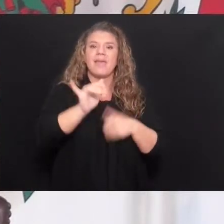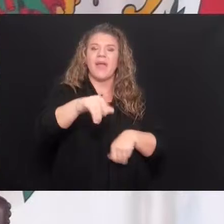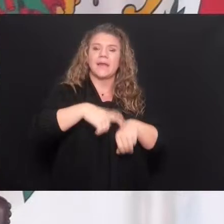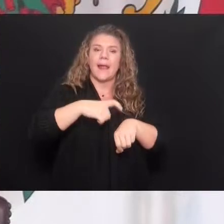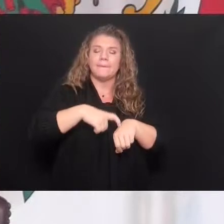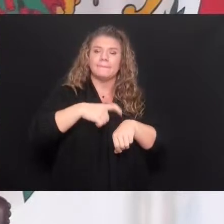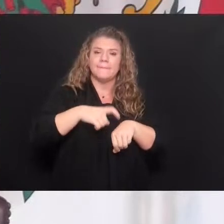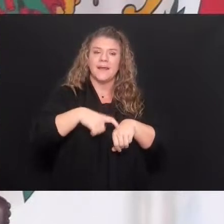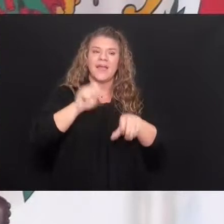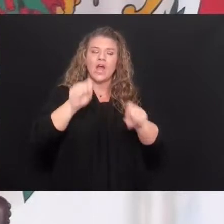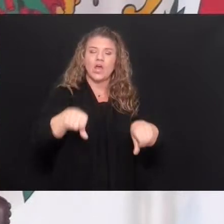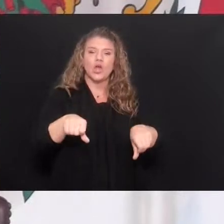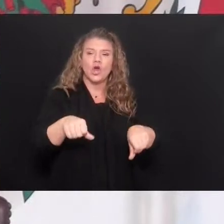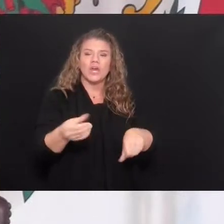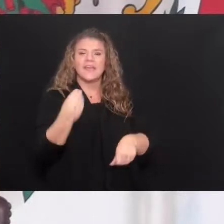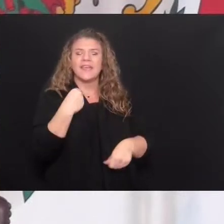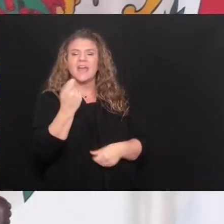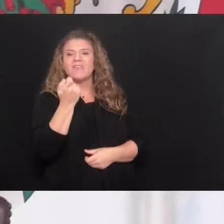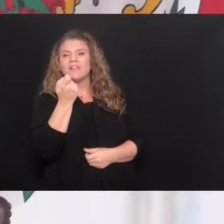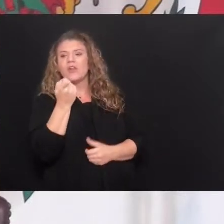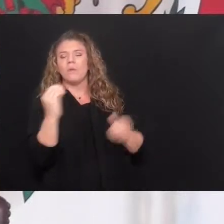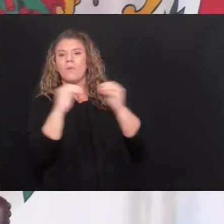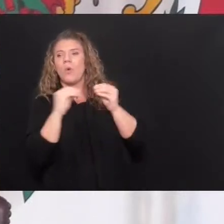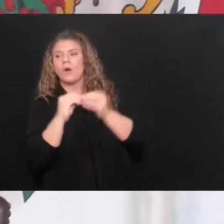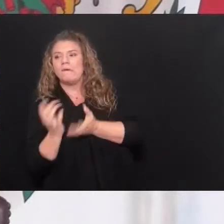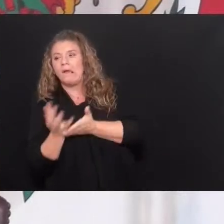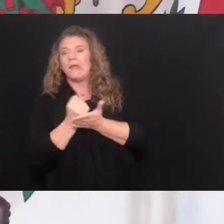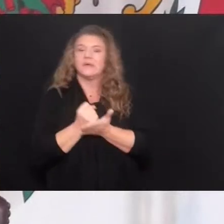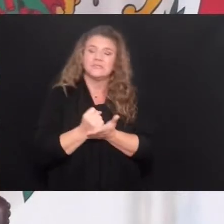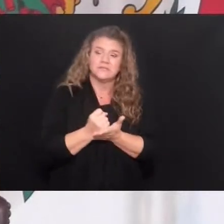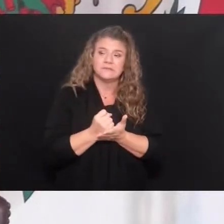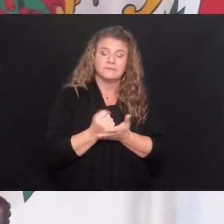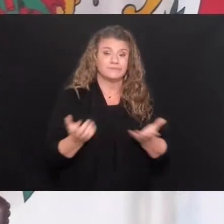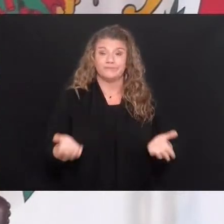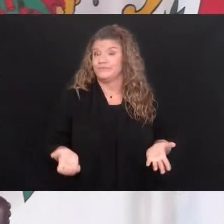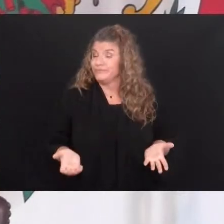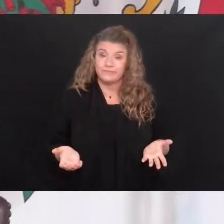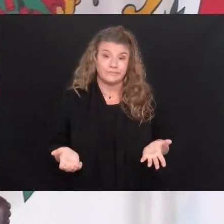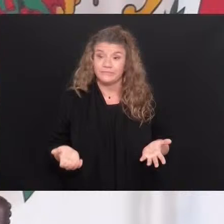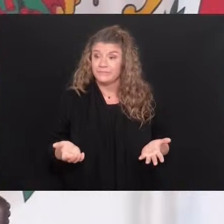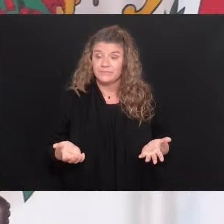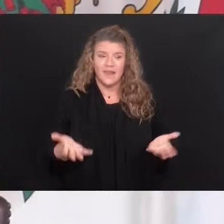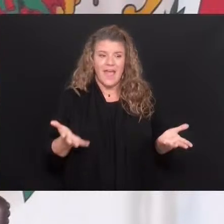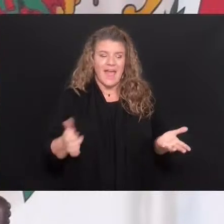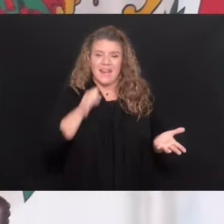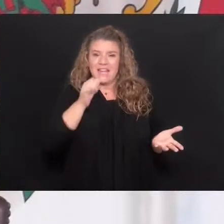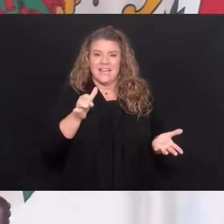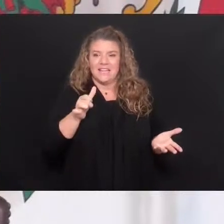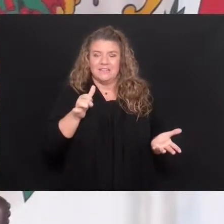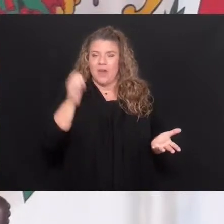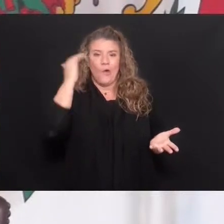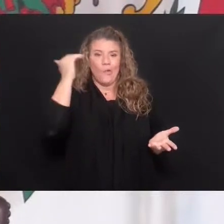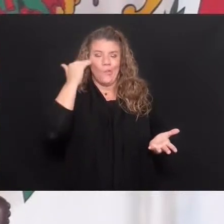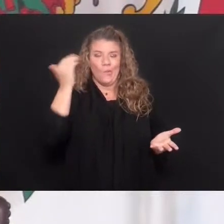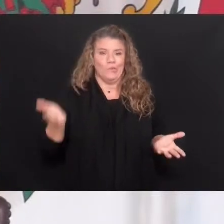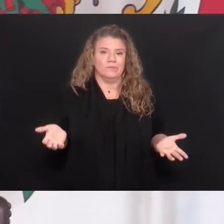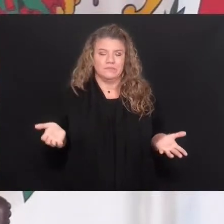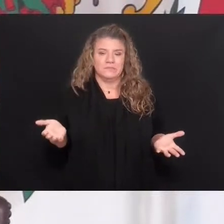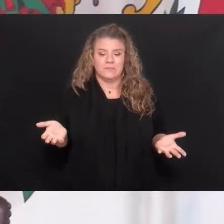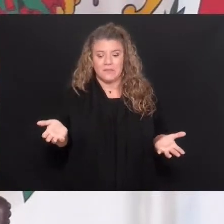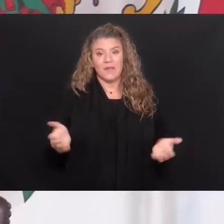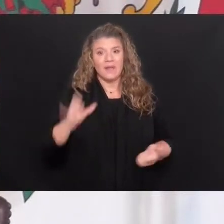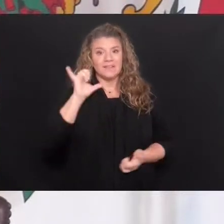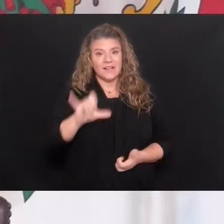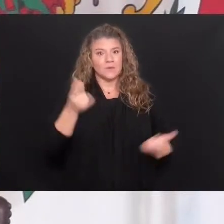could throw a little bit extra in the collection plate and they wouldn't even realize it or it wouldn't even know it. Well, that's where